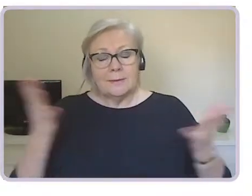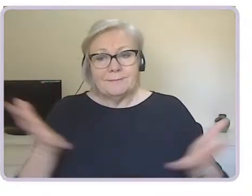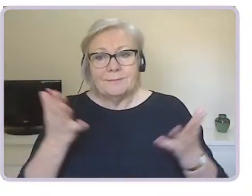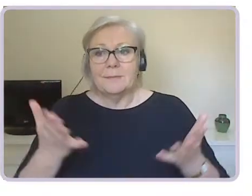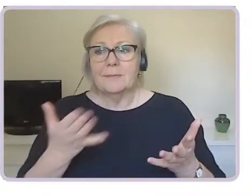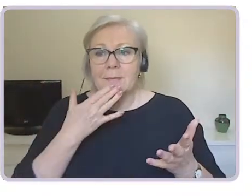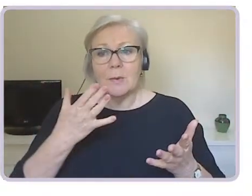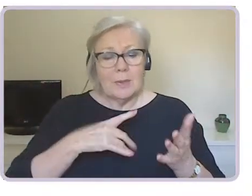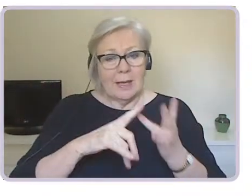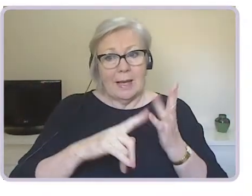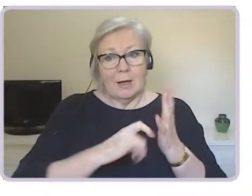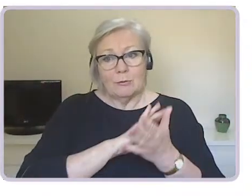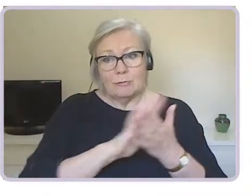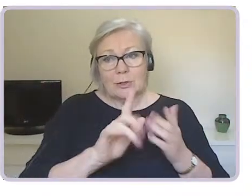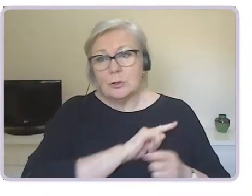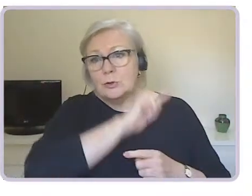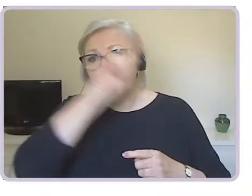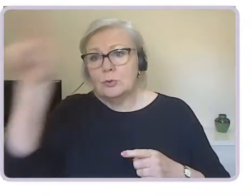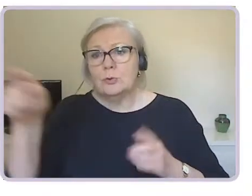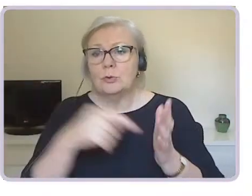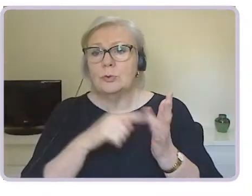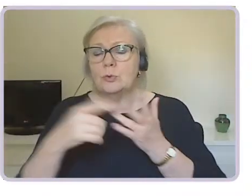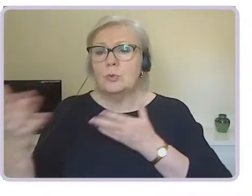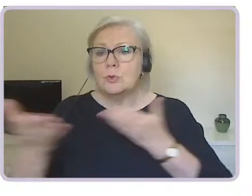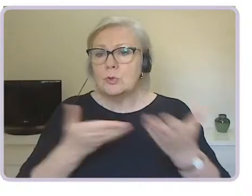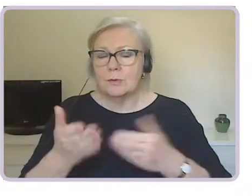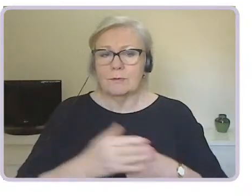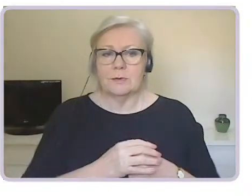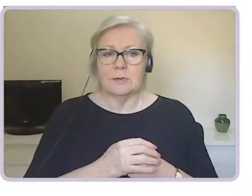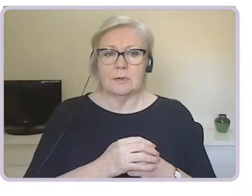to services rather than have